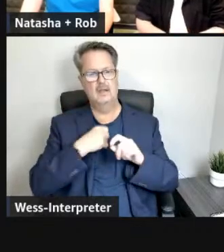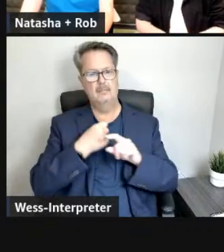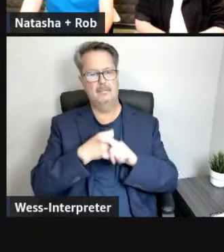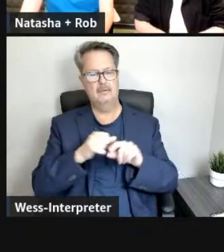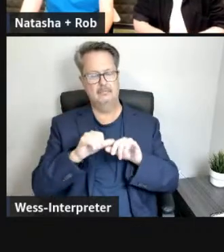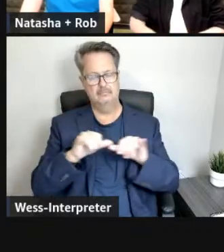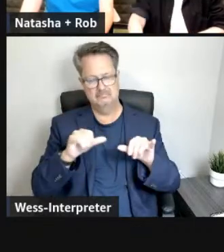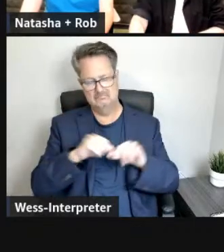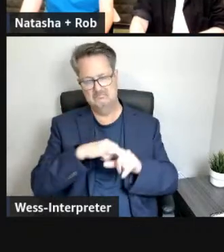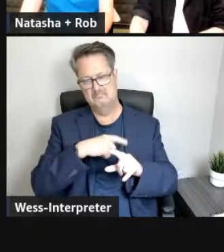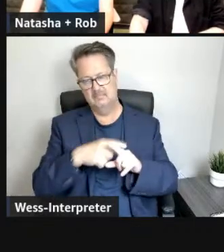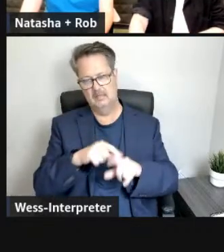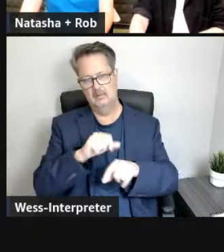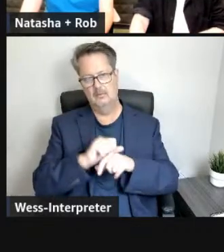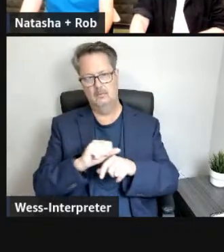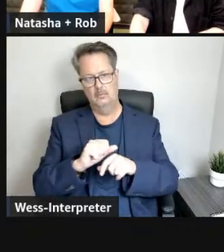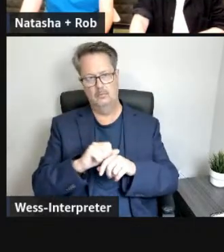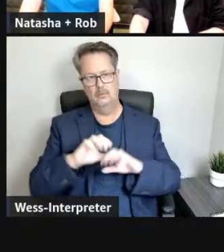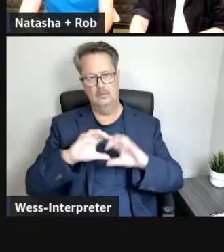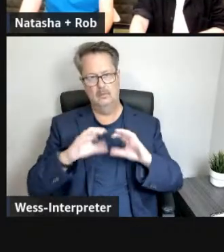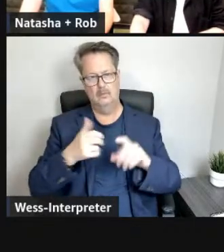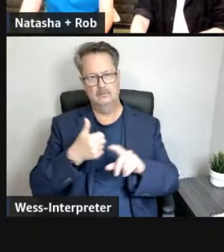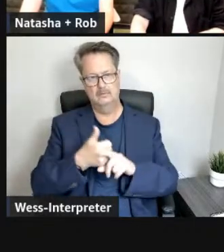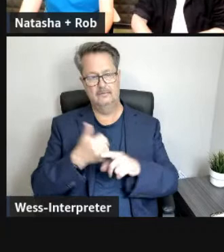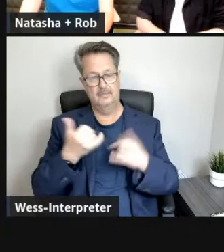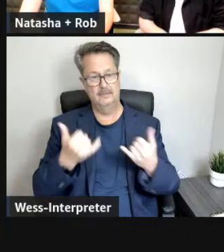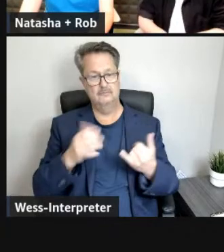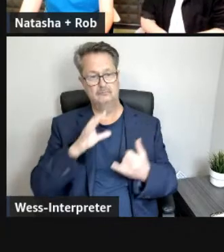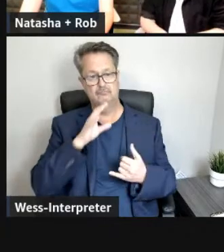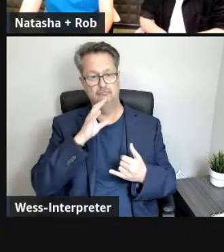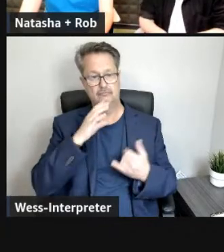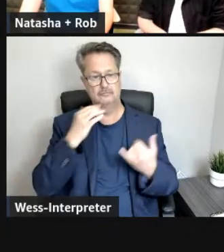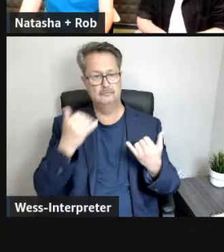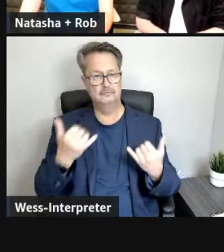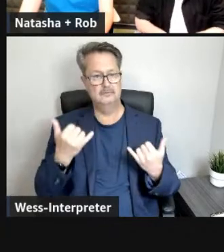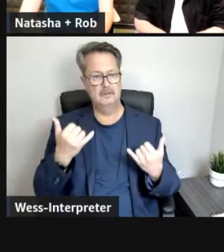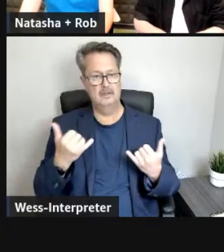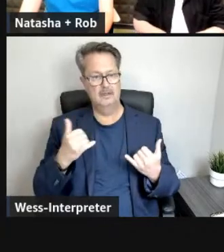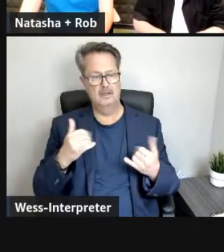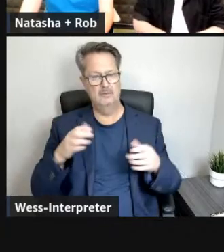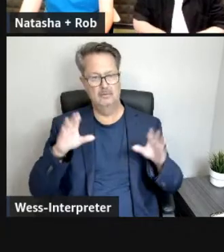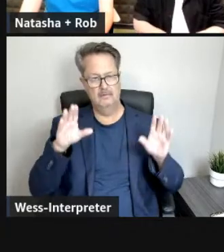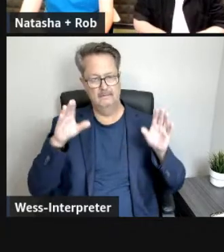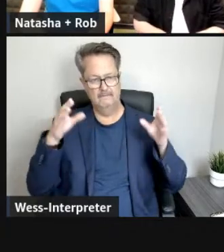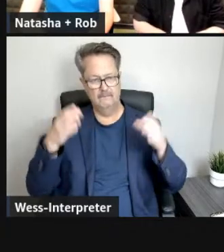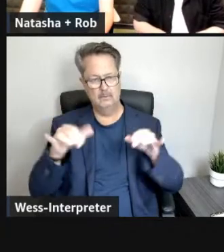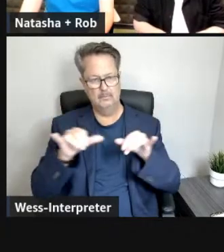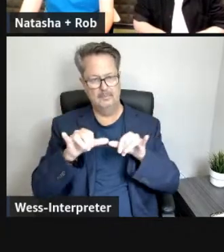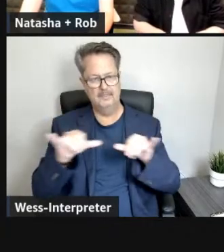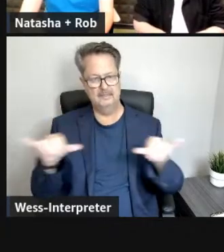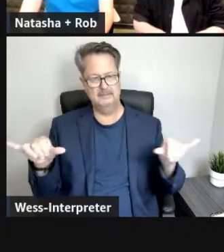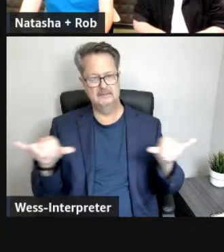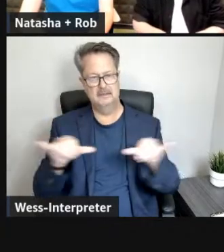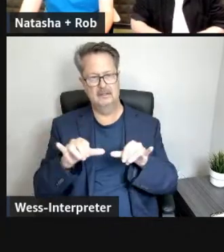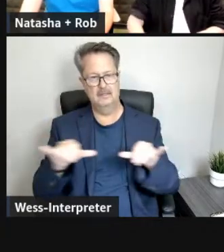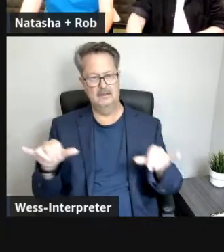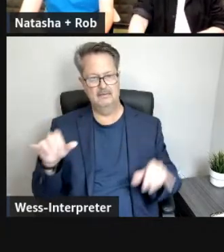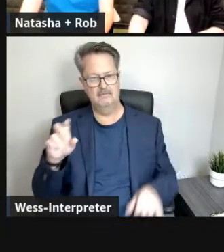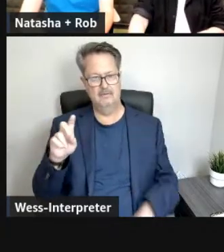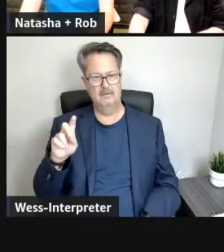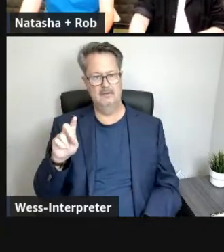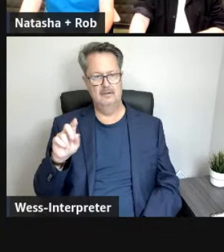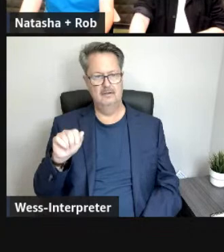workloads themselves. In this talk today, we're solely going to be focusing on scaling of the data plane and your